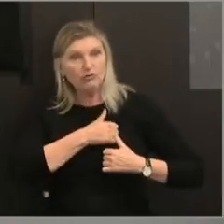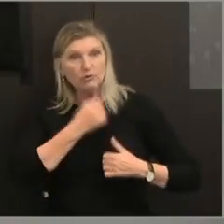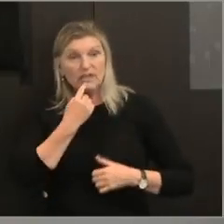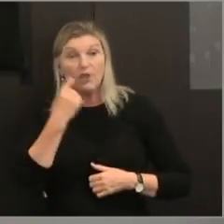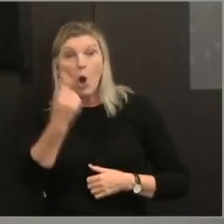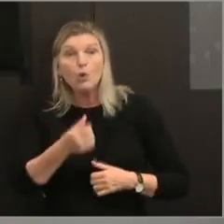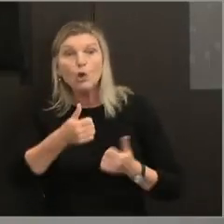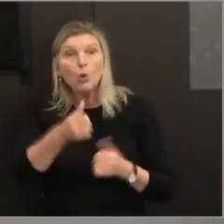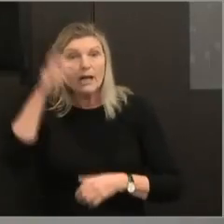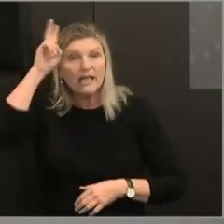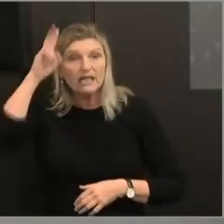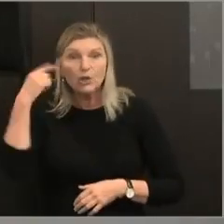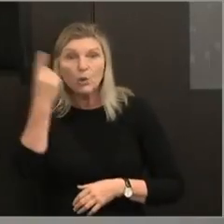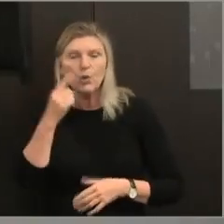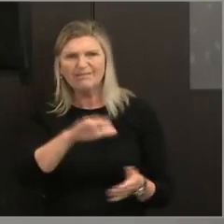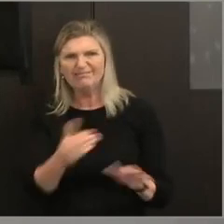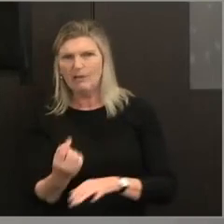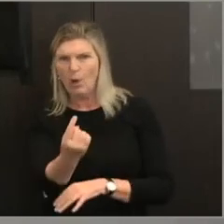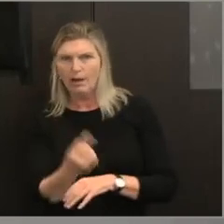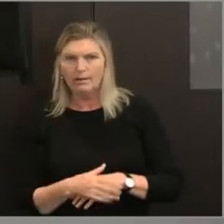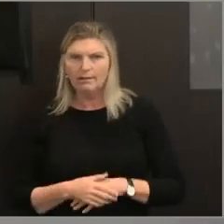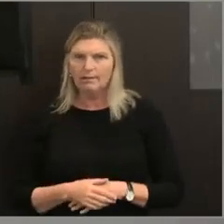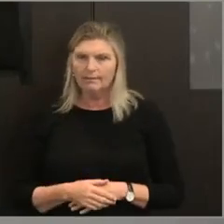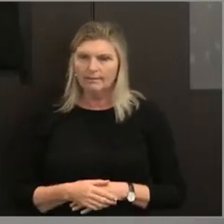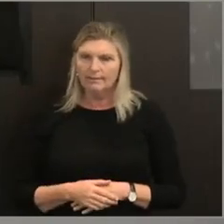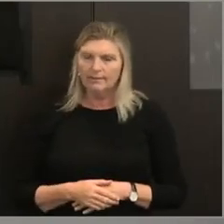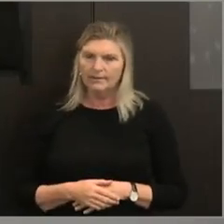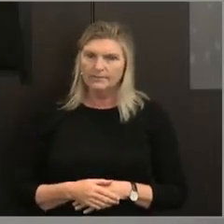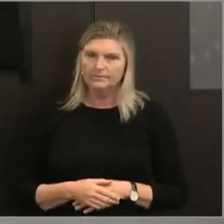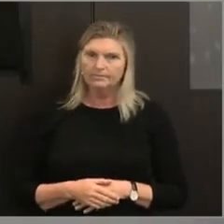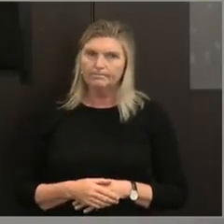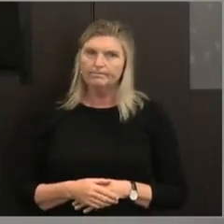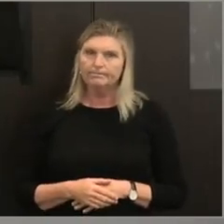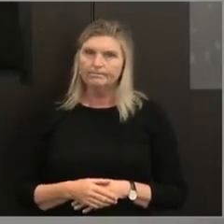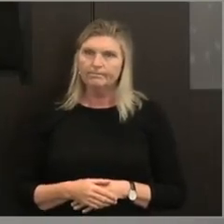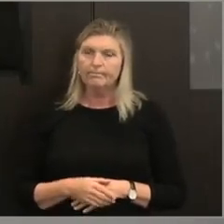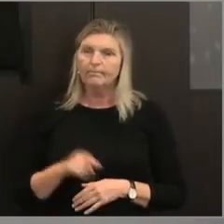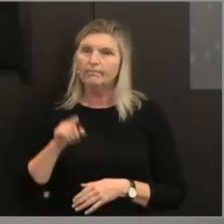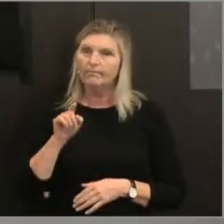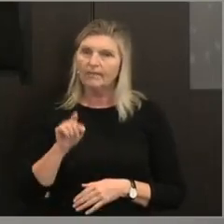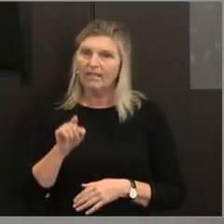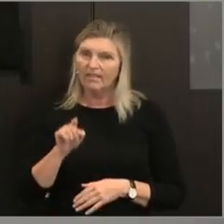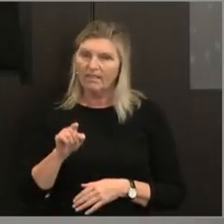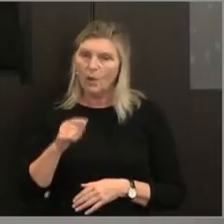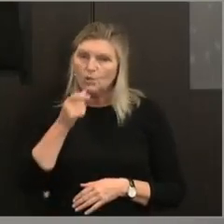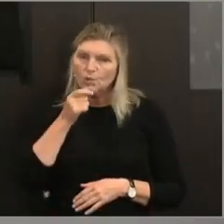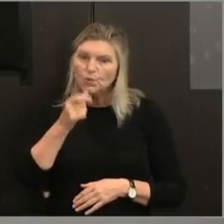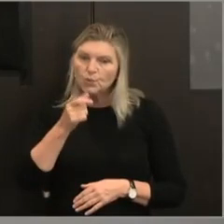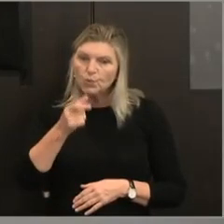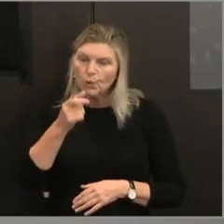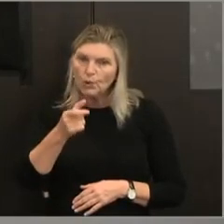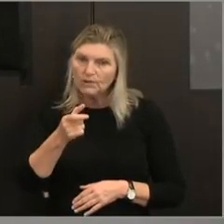one, and that high sanction of his destruction has been an enormous factor in promoting